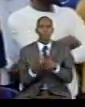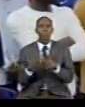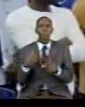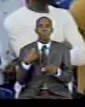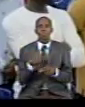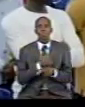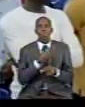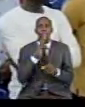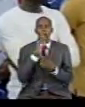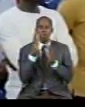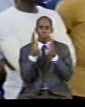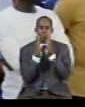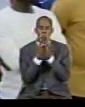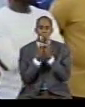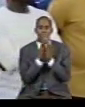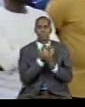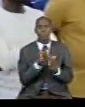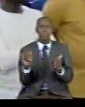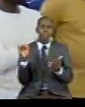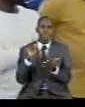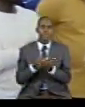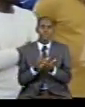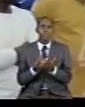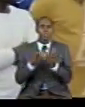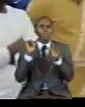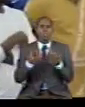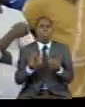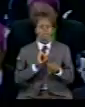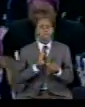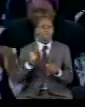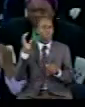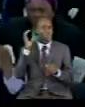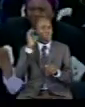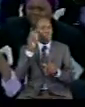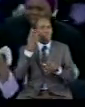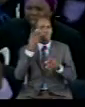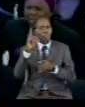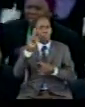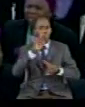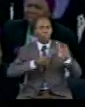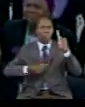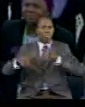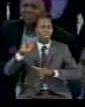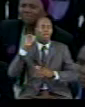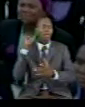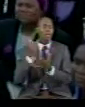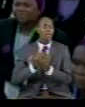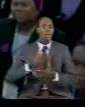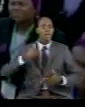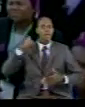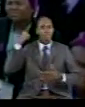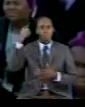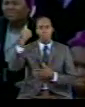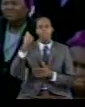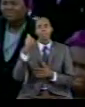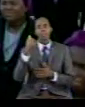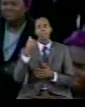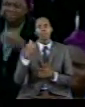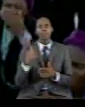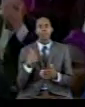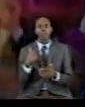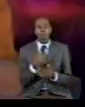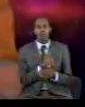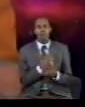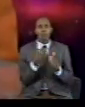again. Can I hear that global amen? We praise God that is hearing